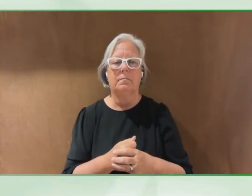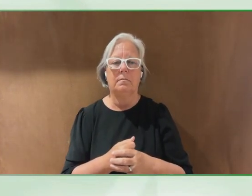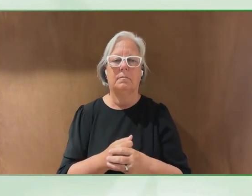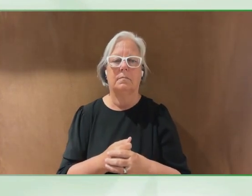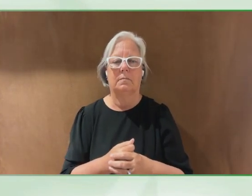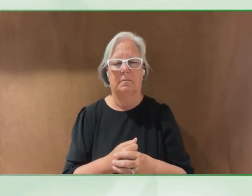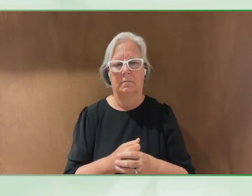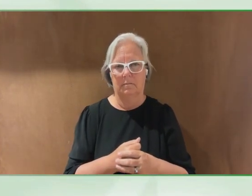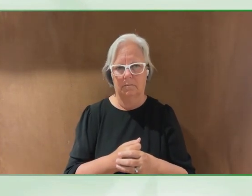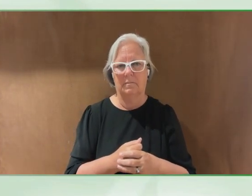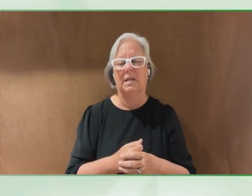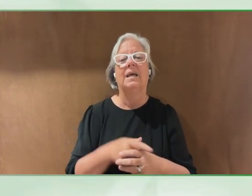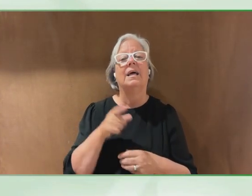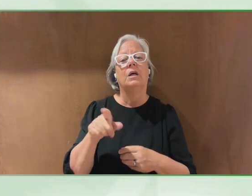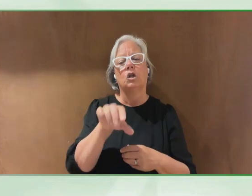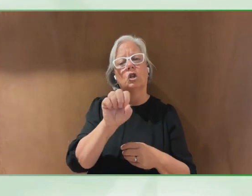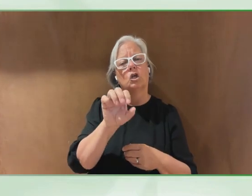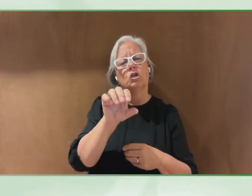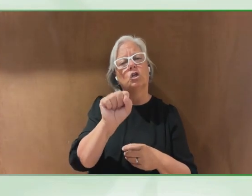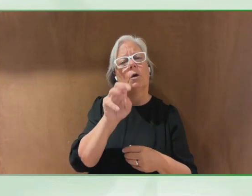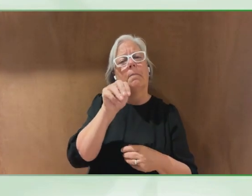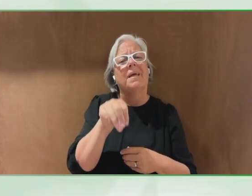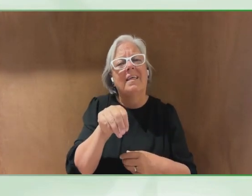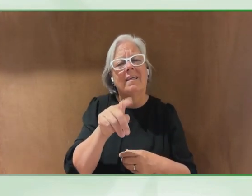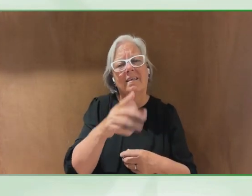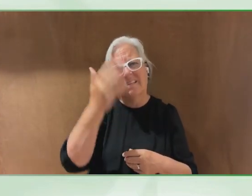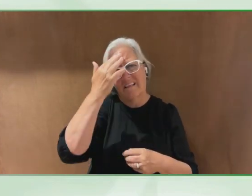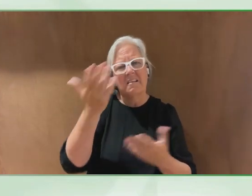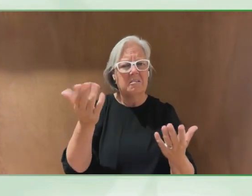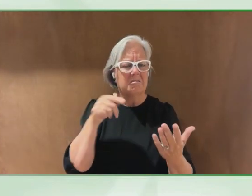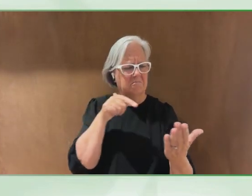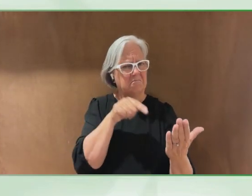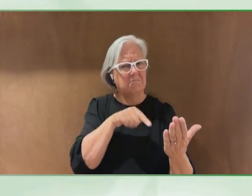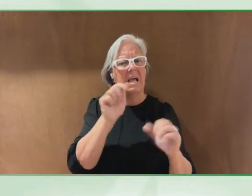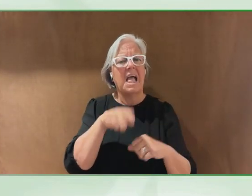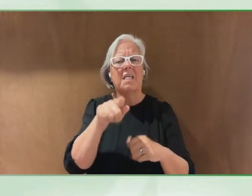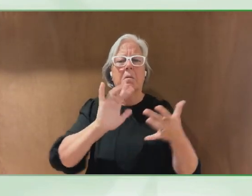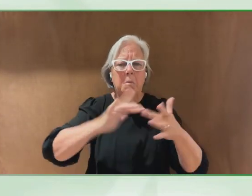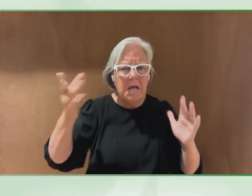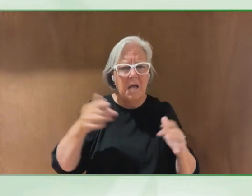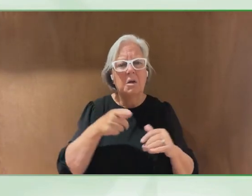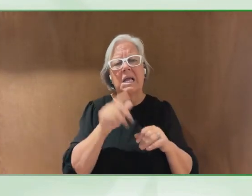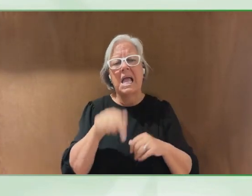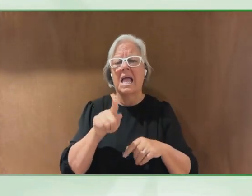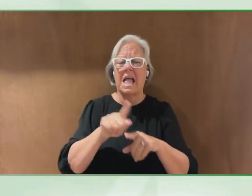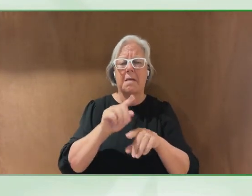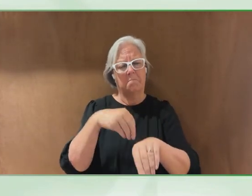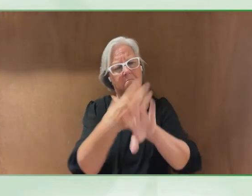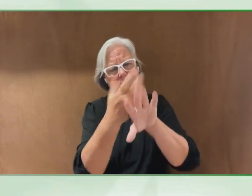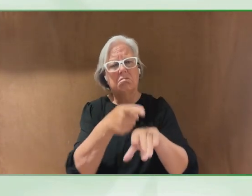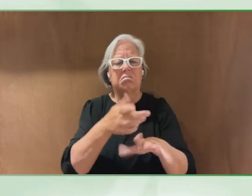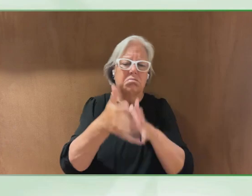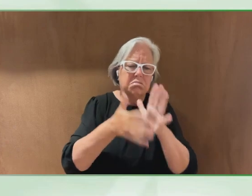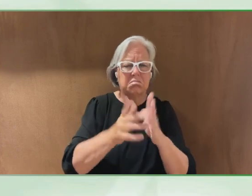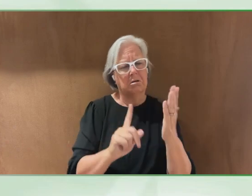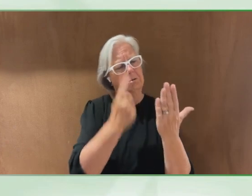using social media would be a great idea. You can get on social media, use sign language, using interpreters.